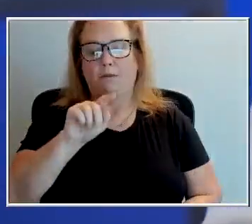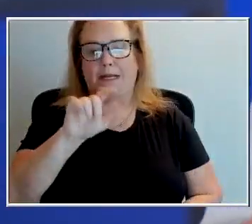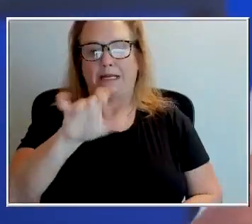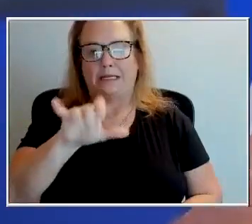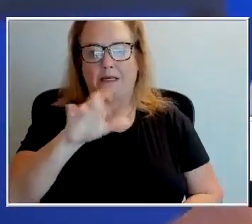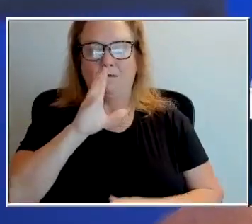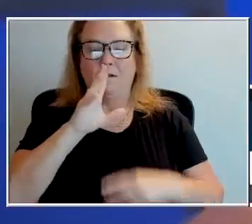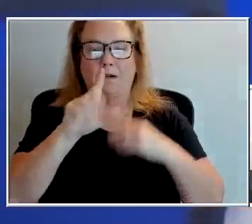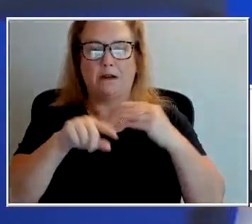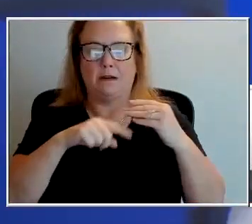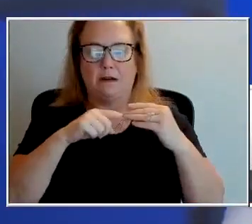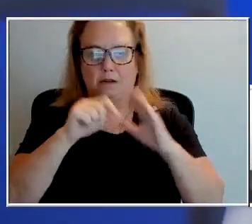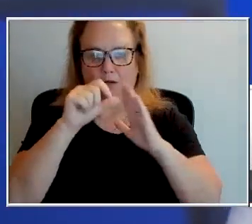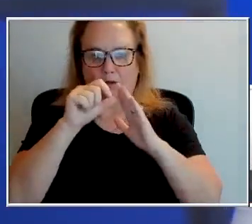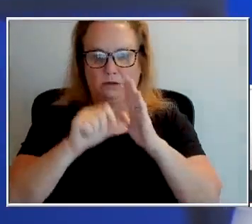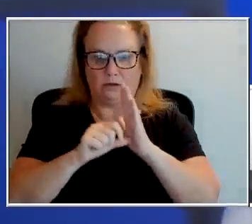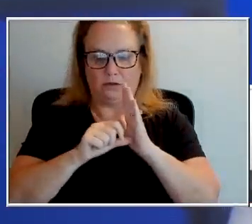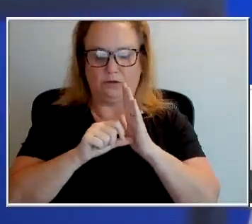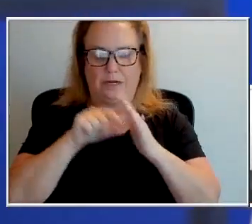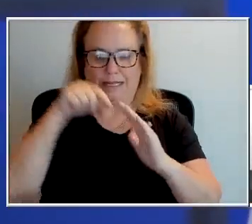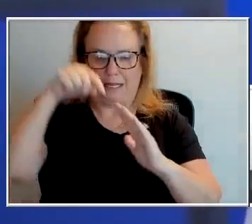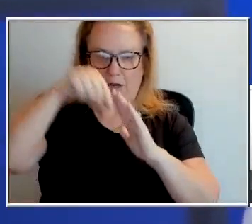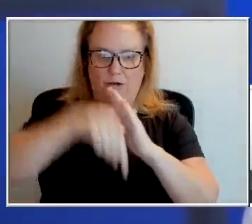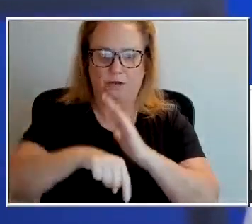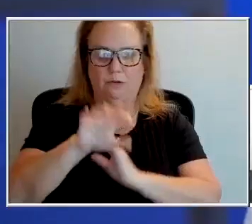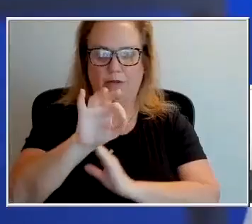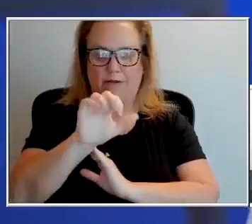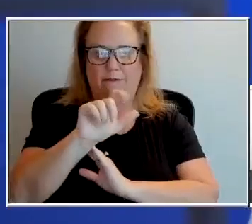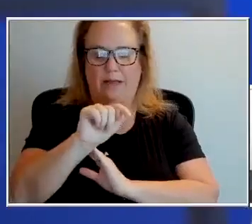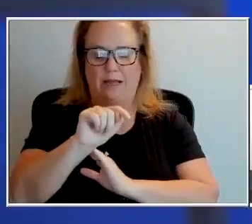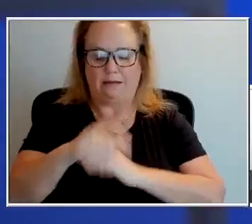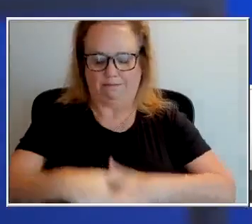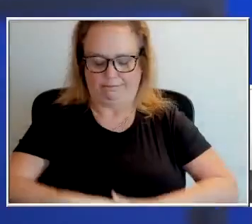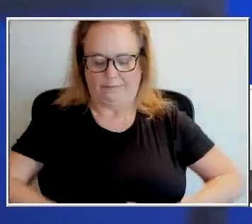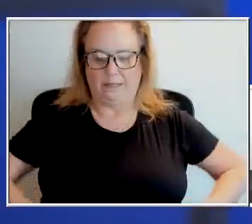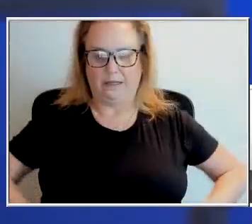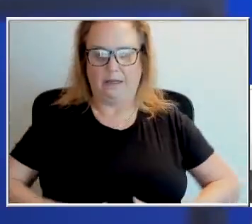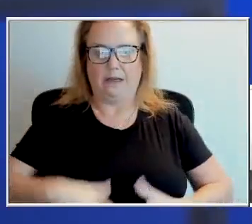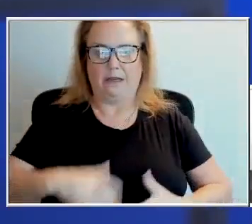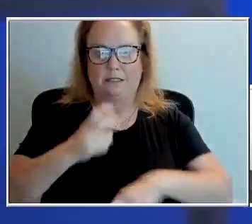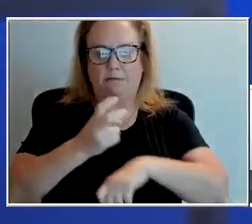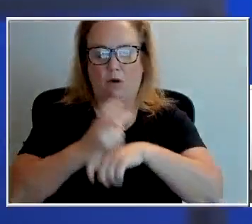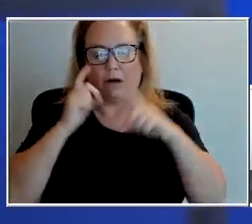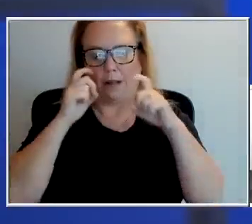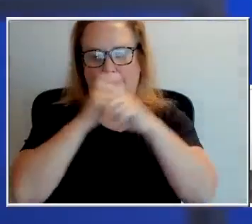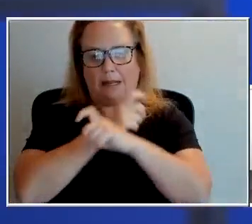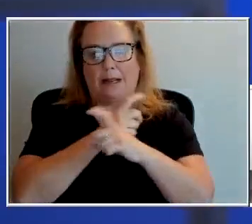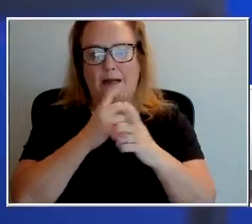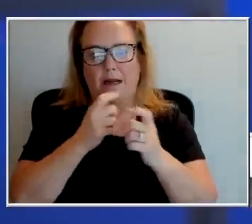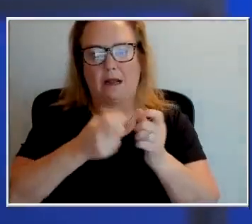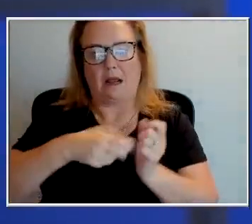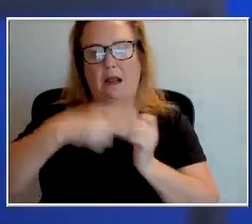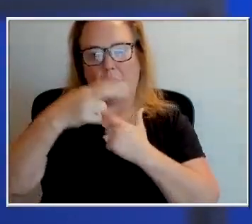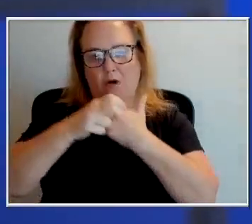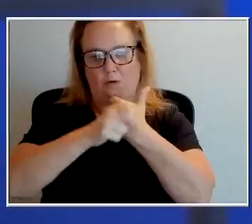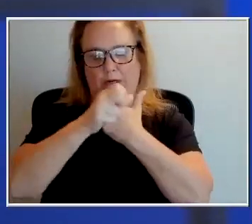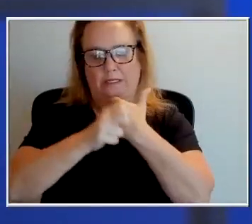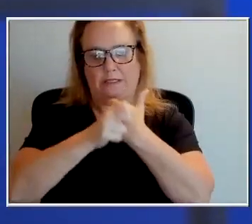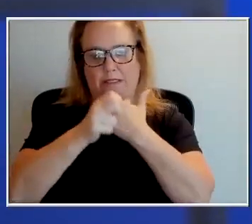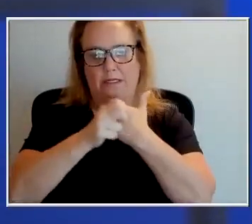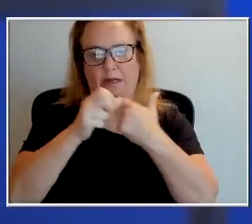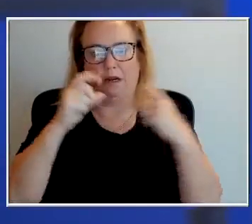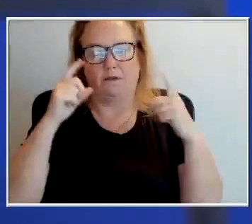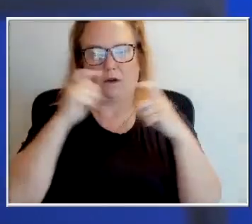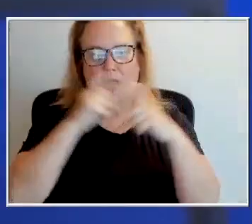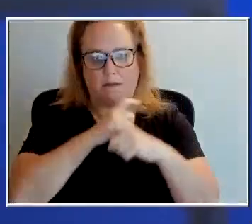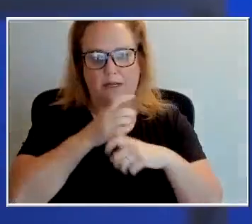about surgery that has to go through that part of the body, and it makes the surgery much more complex and much higher risk. So the risk of complications